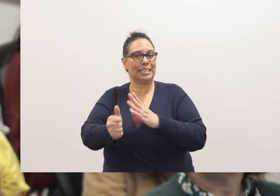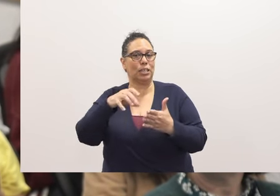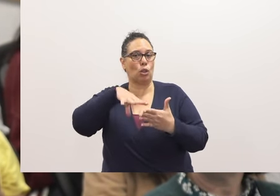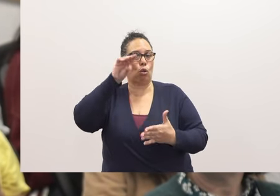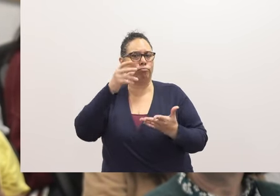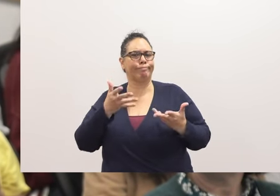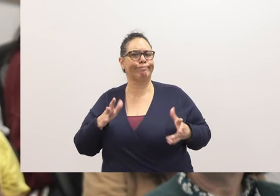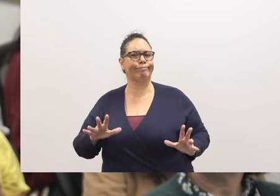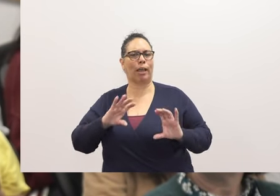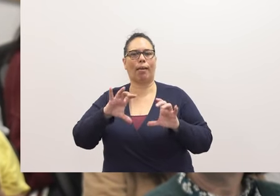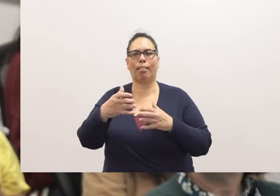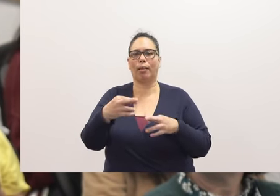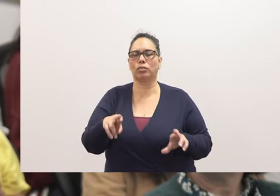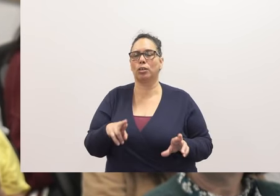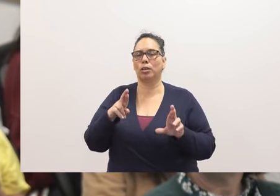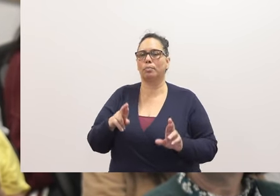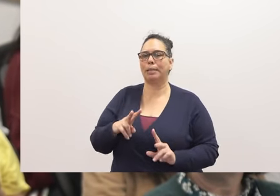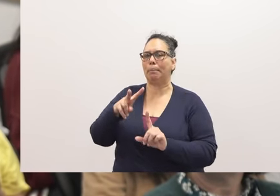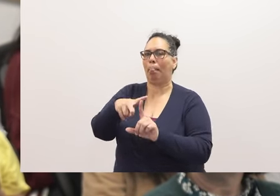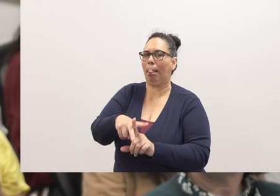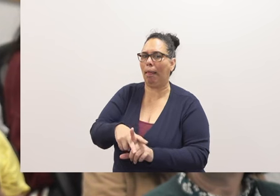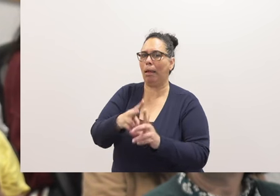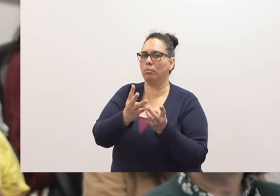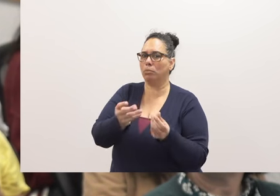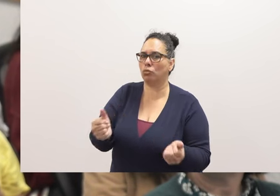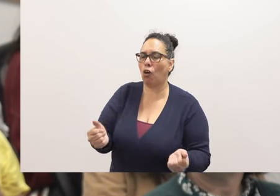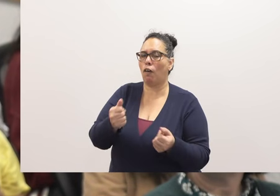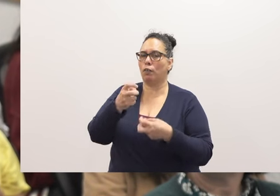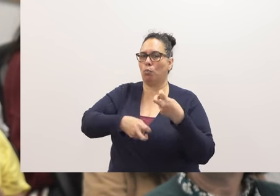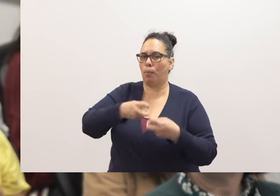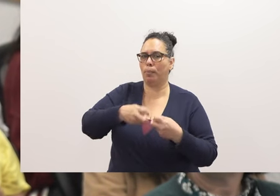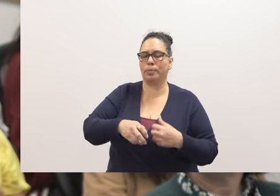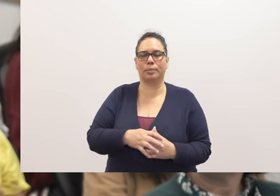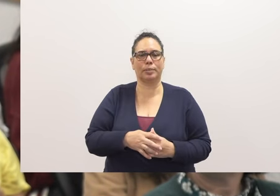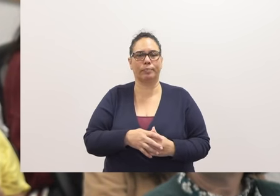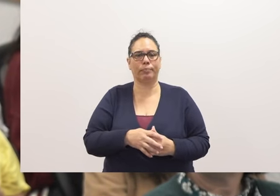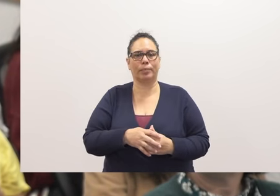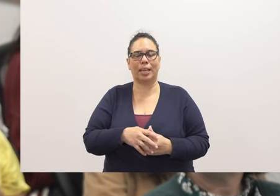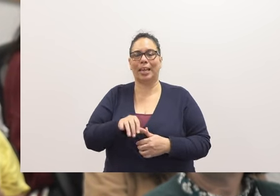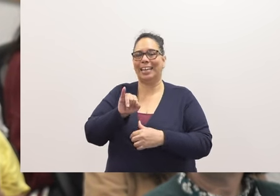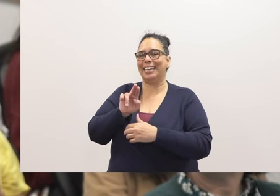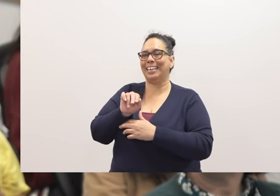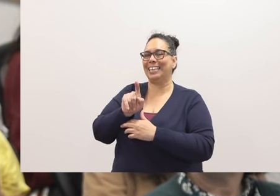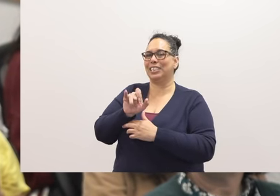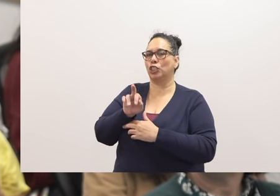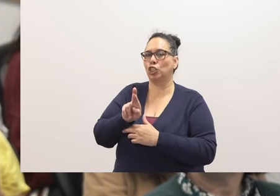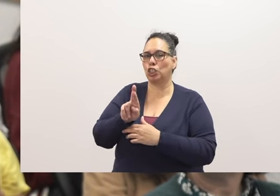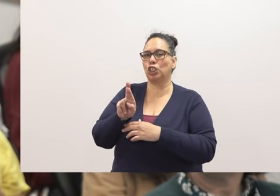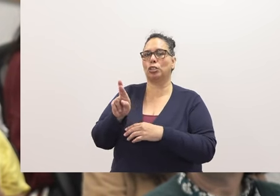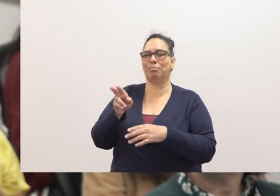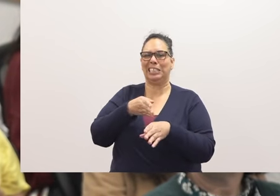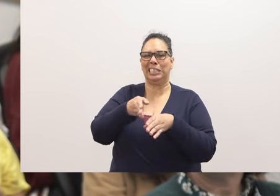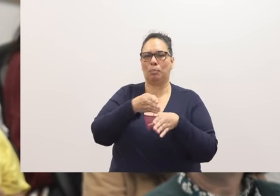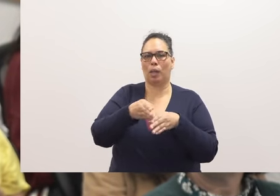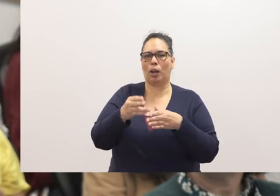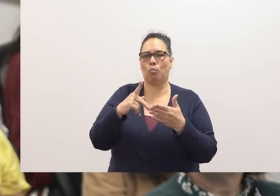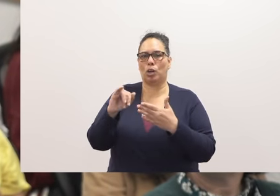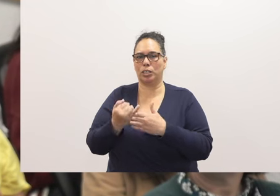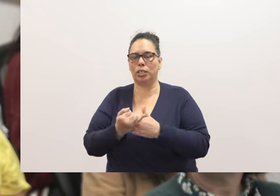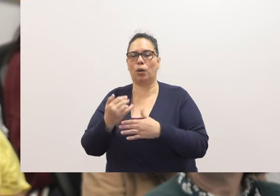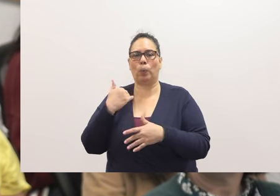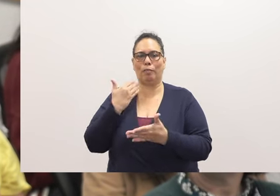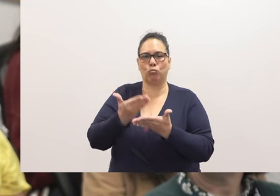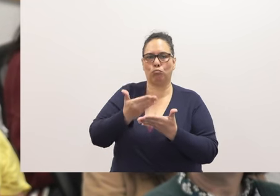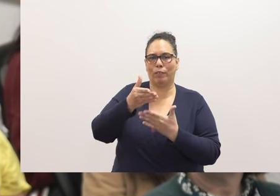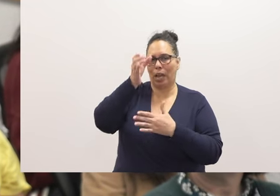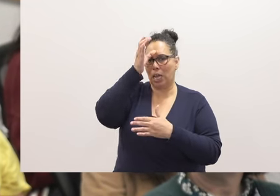classes and apply them to solve given problems. In correlation to interdisciplinary projects, we have our proof of concept presentation for